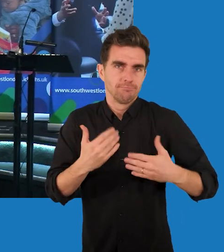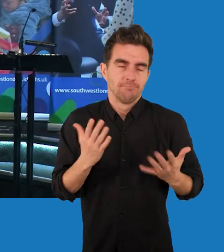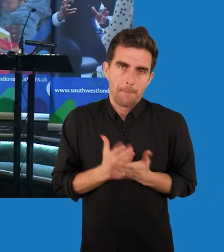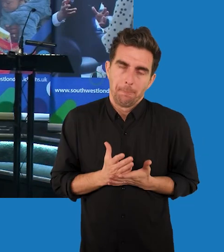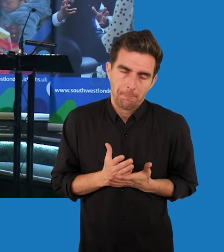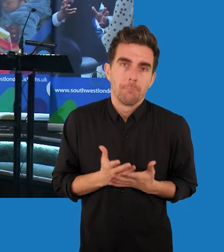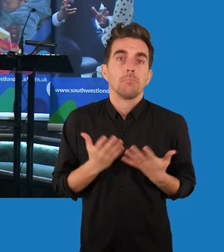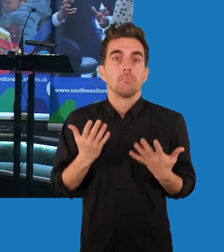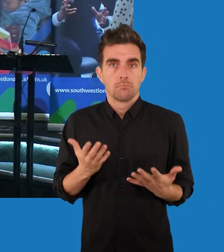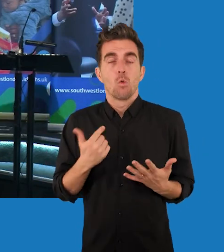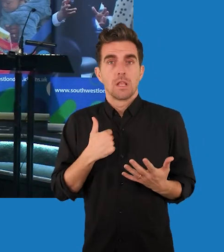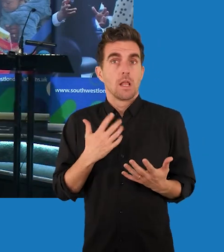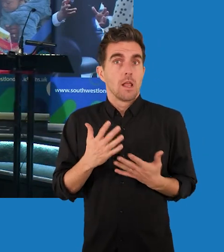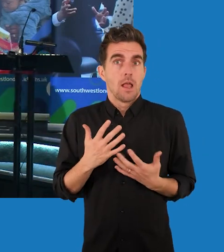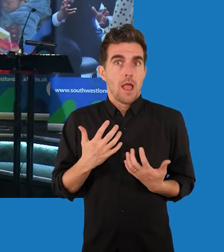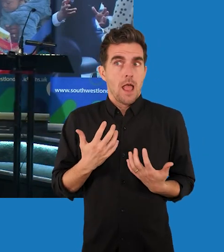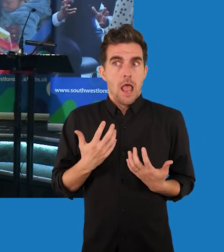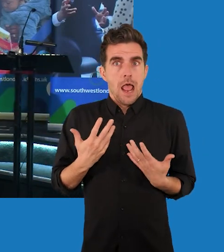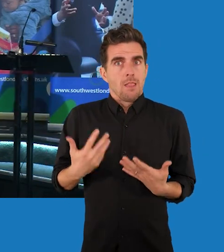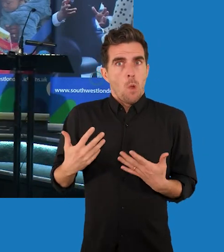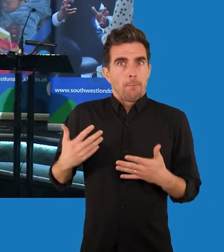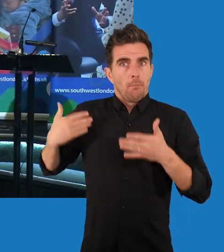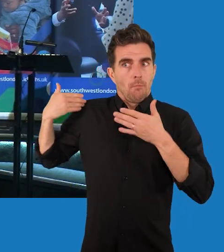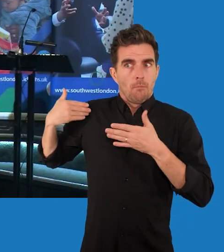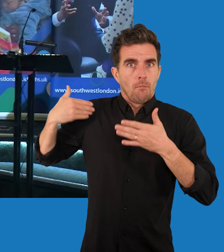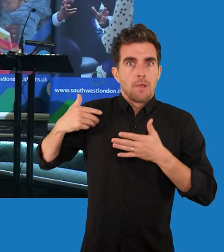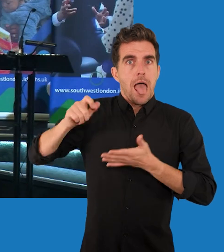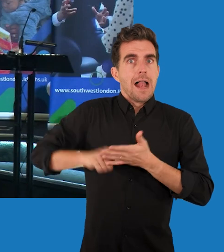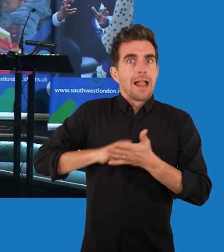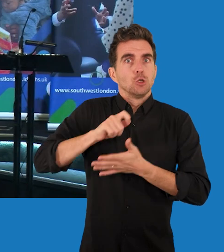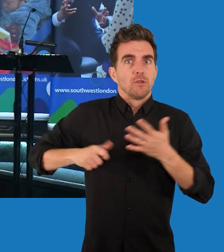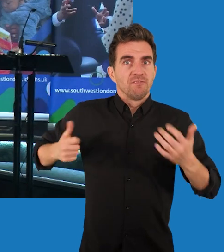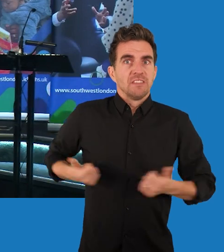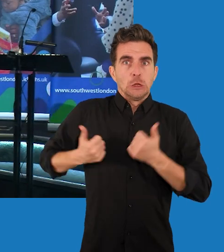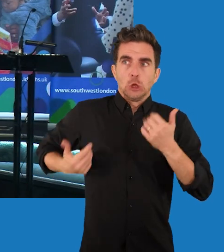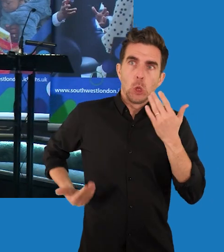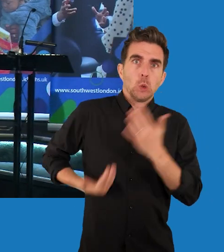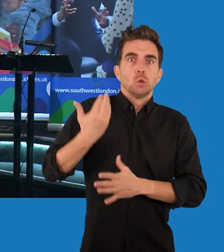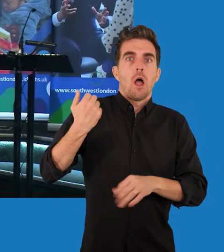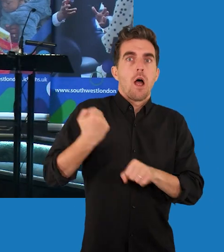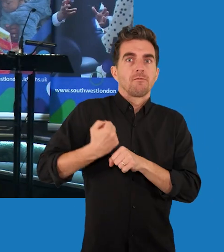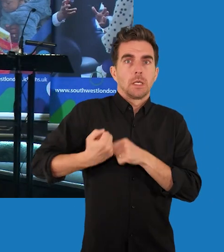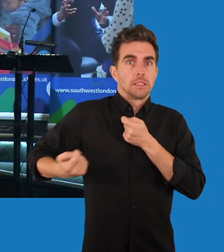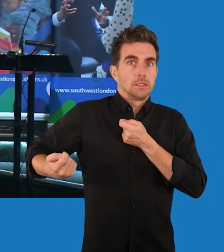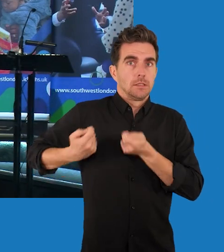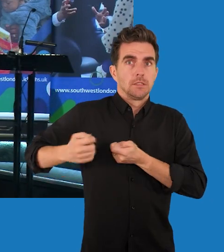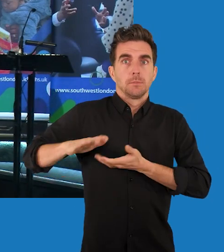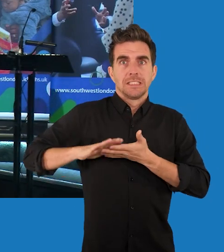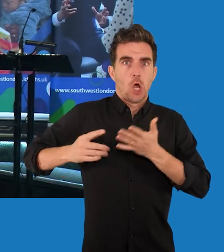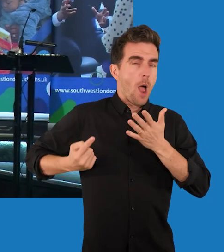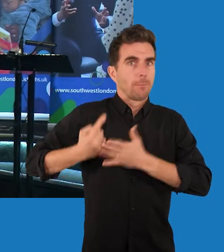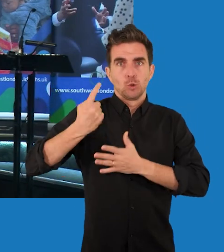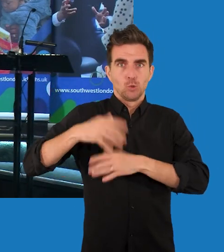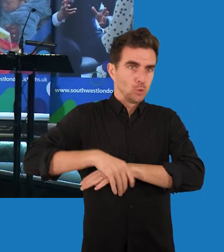of our ambition. We are in an interesting part of the electoral cycle. We have a new government with a significant majority.